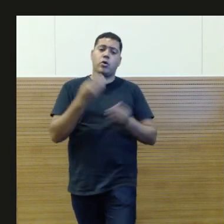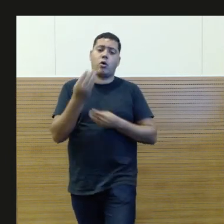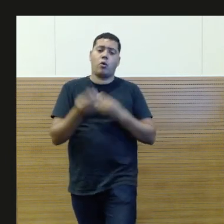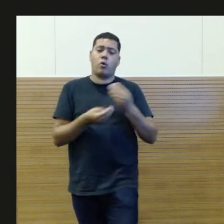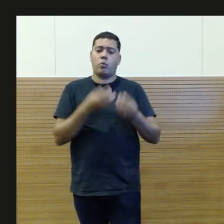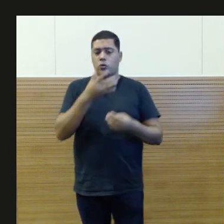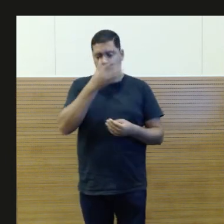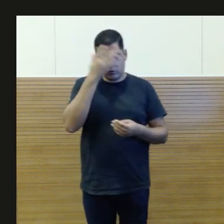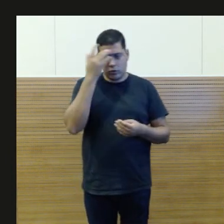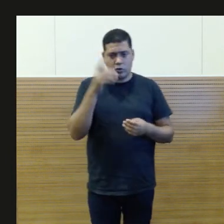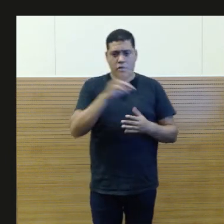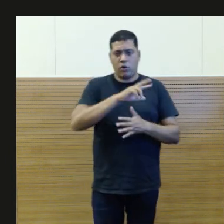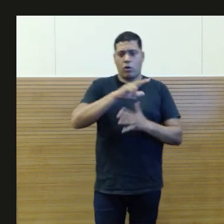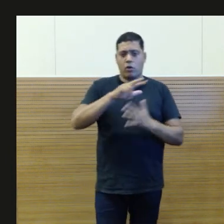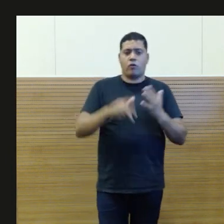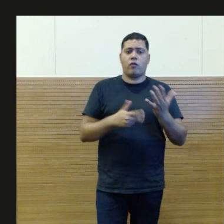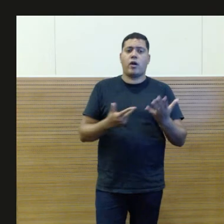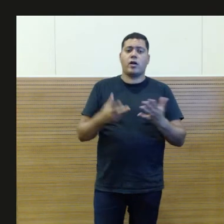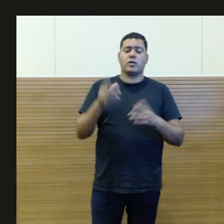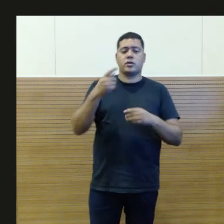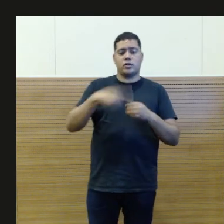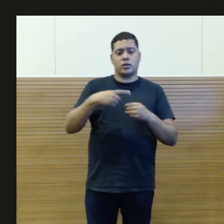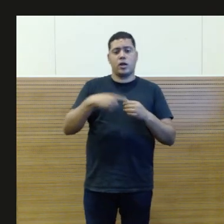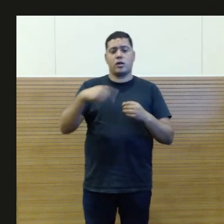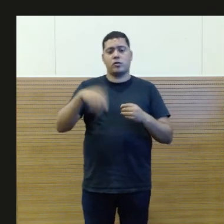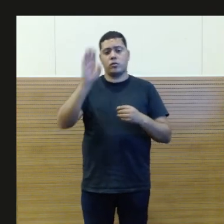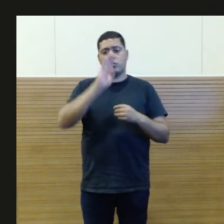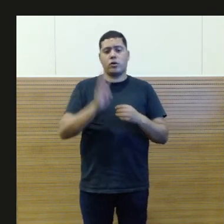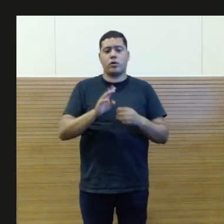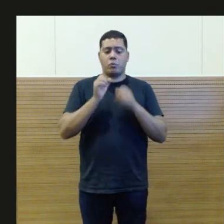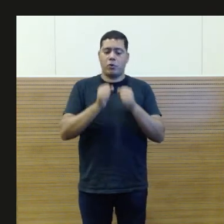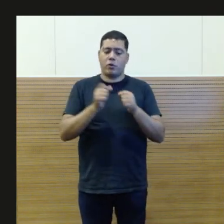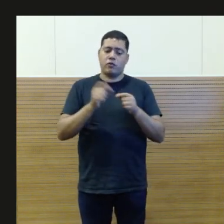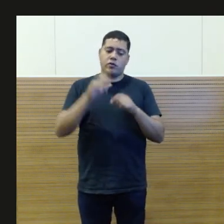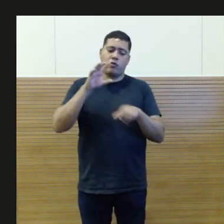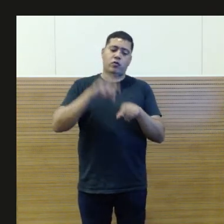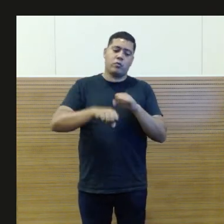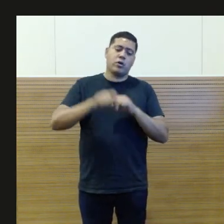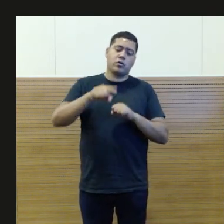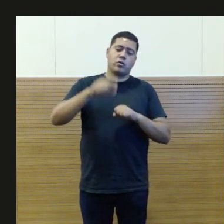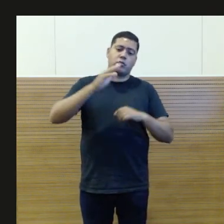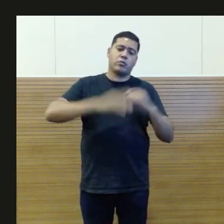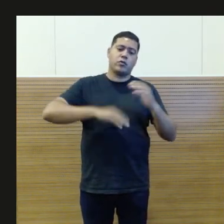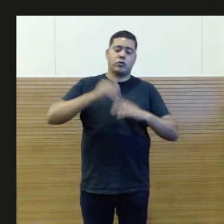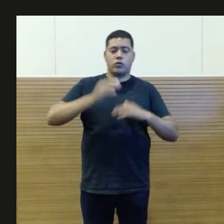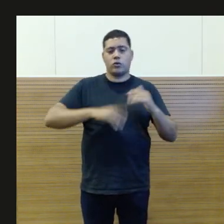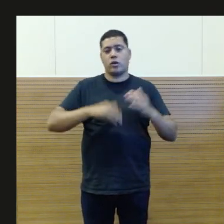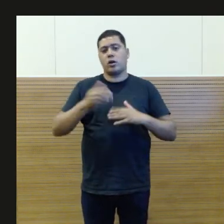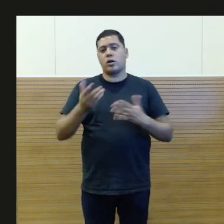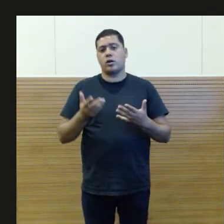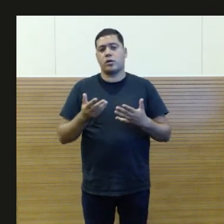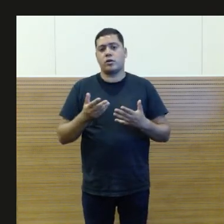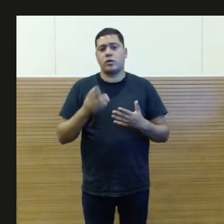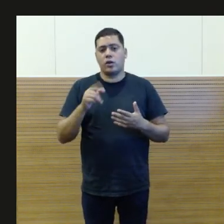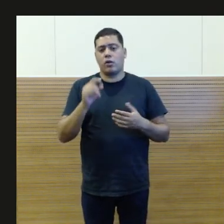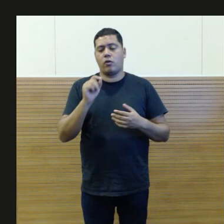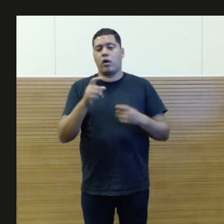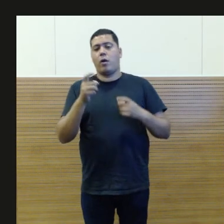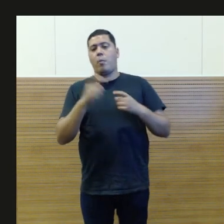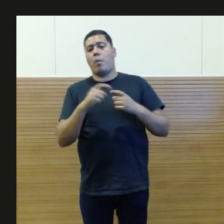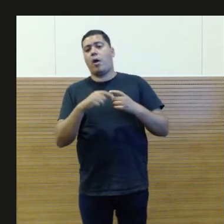to 2017, showing a possible reduction in the speed of